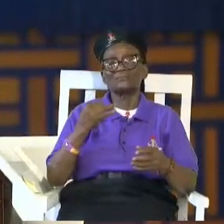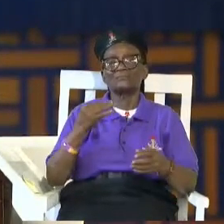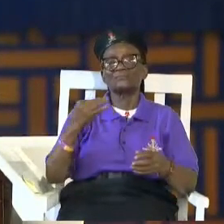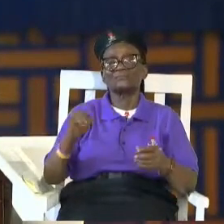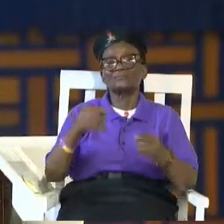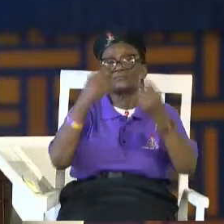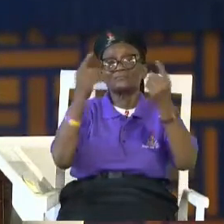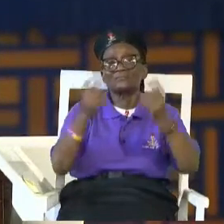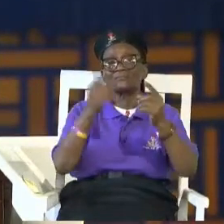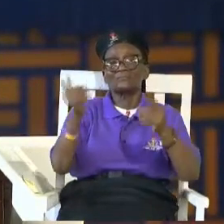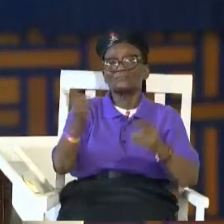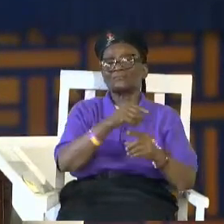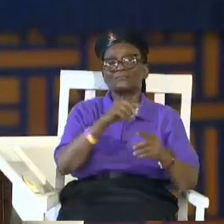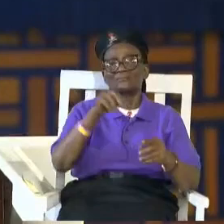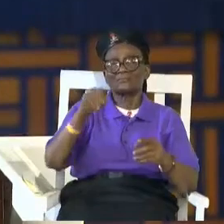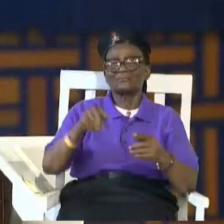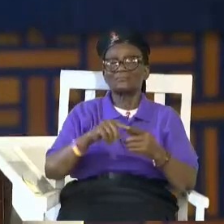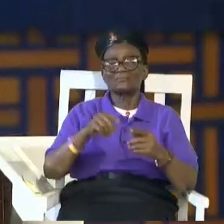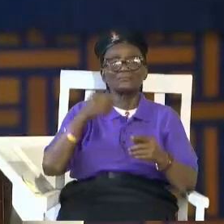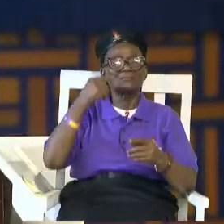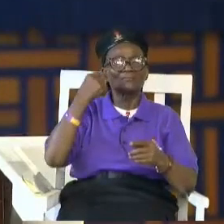then you need to take note.